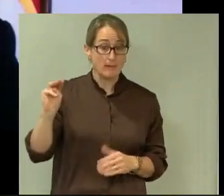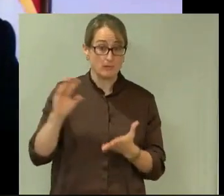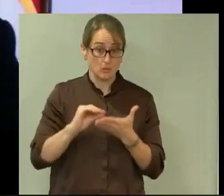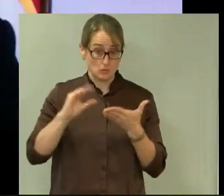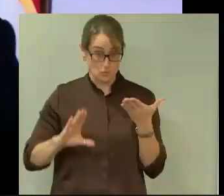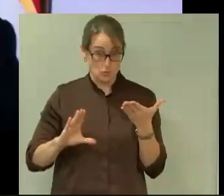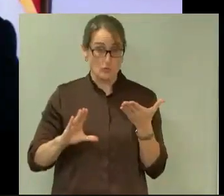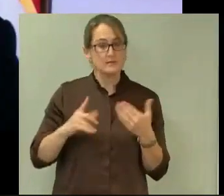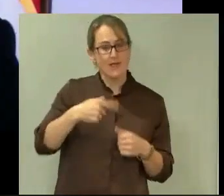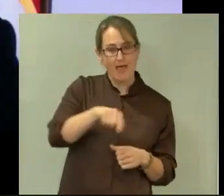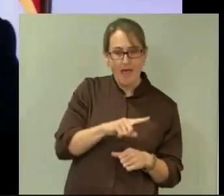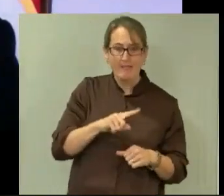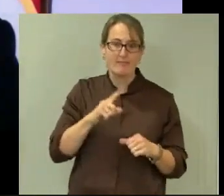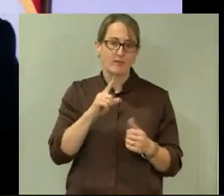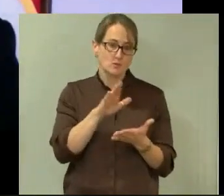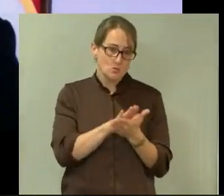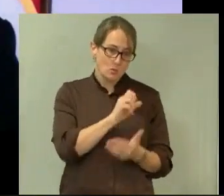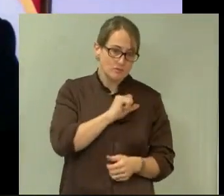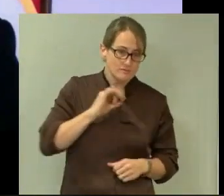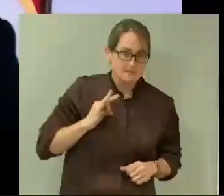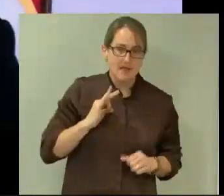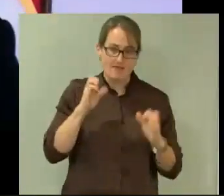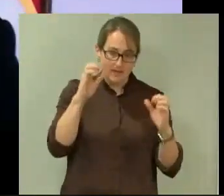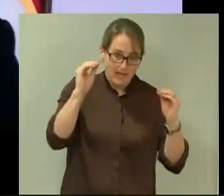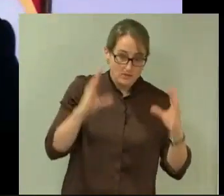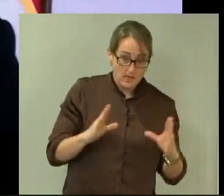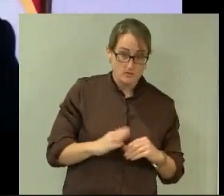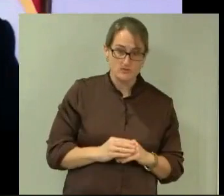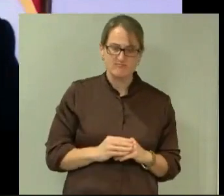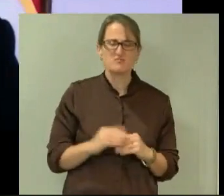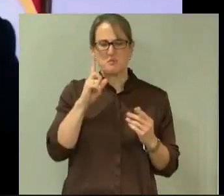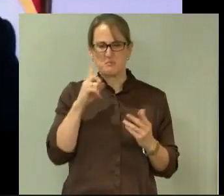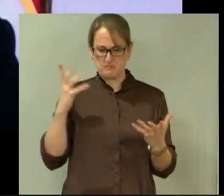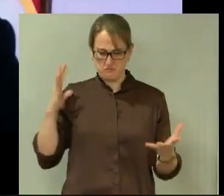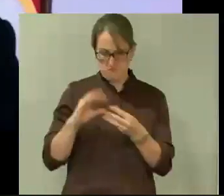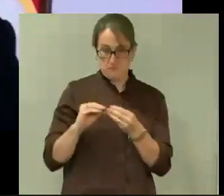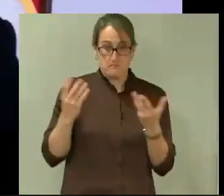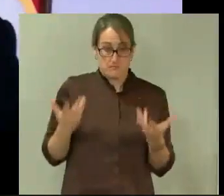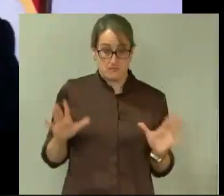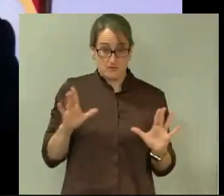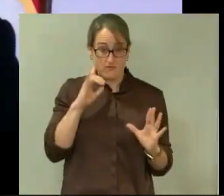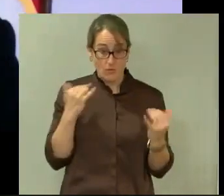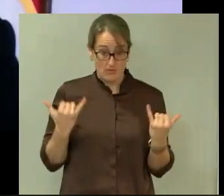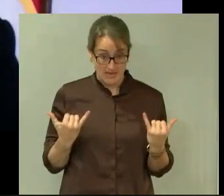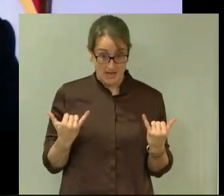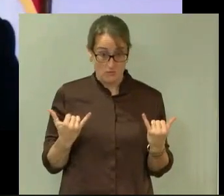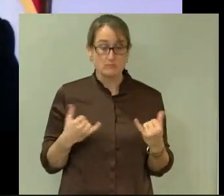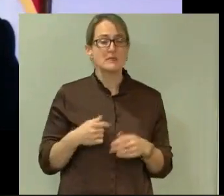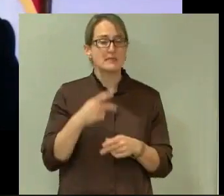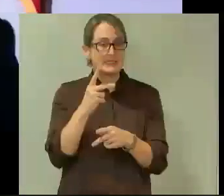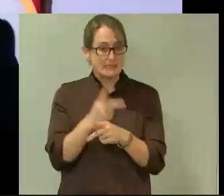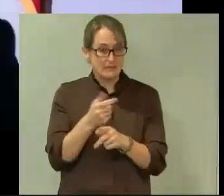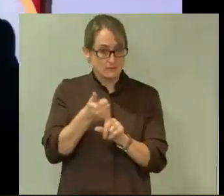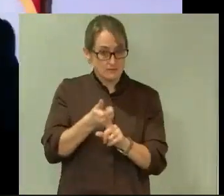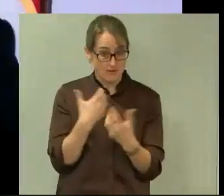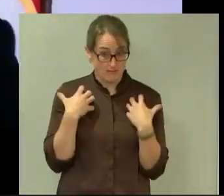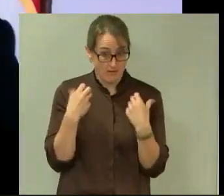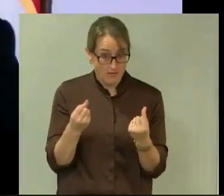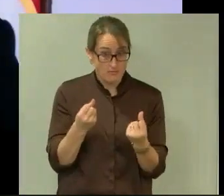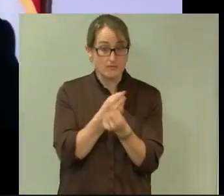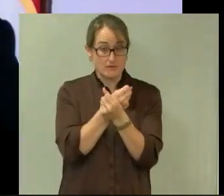California. That's all for now. Stay tuned for updates and continue to stay well. Thank you.